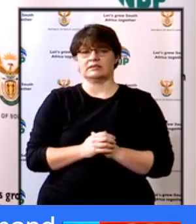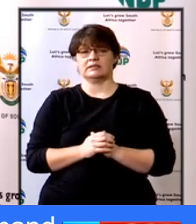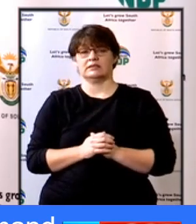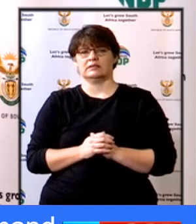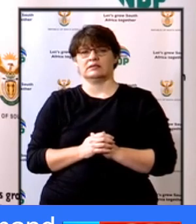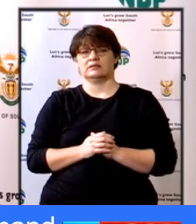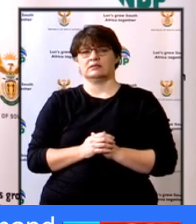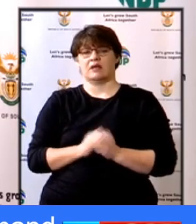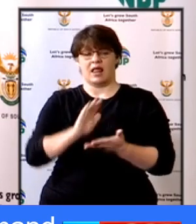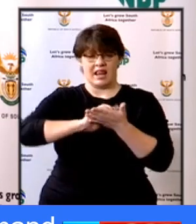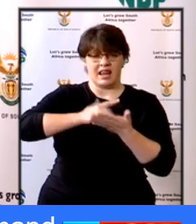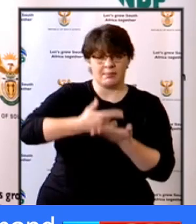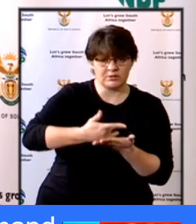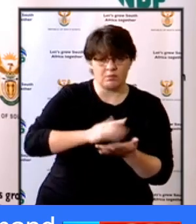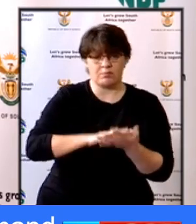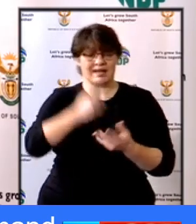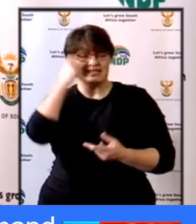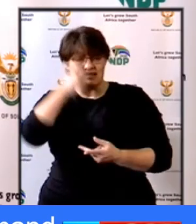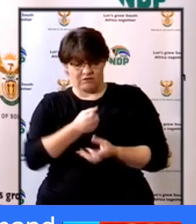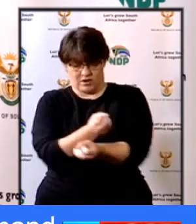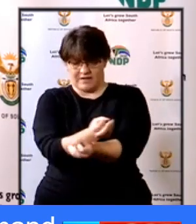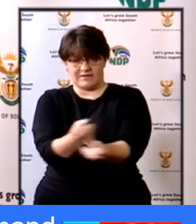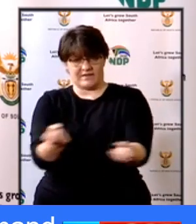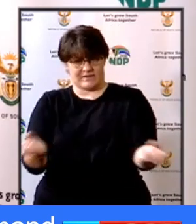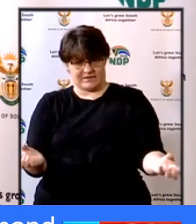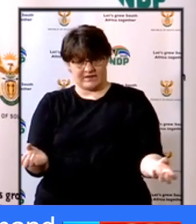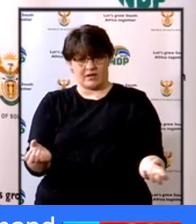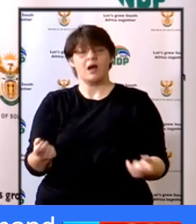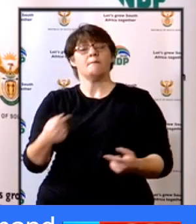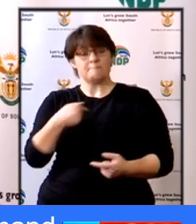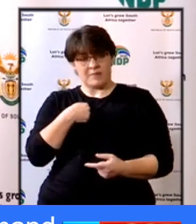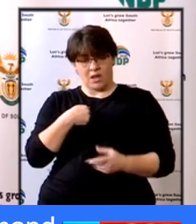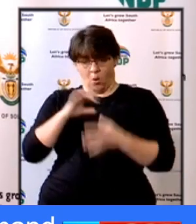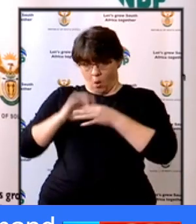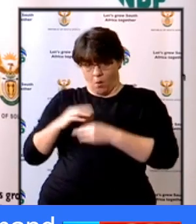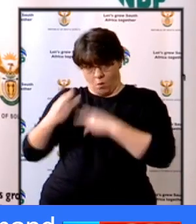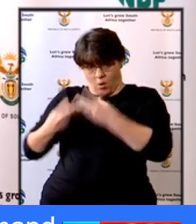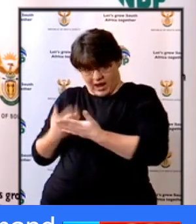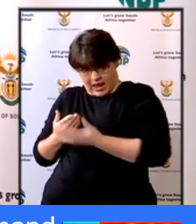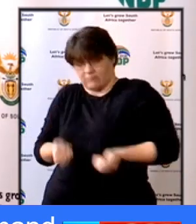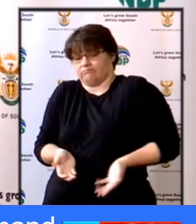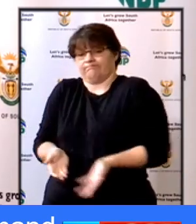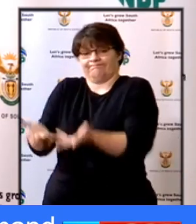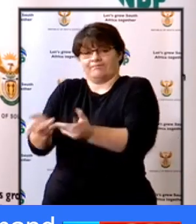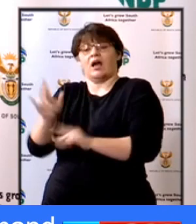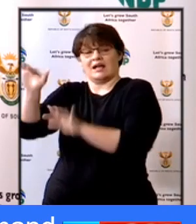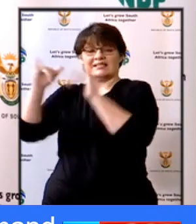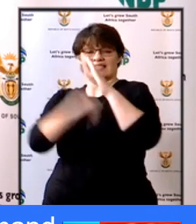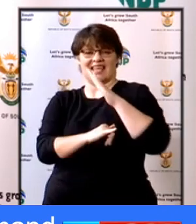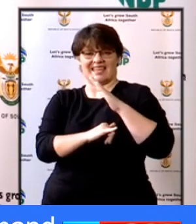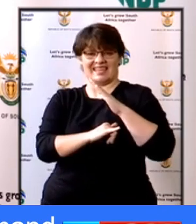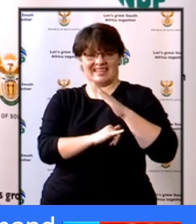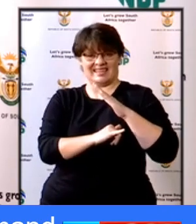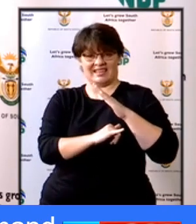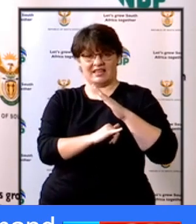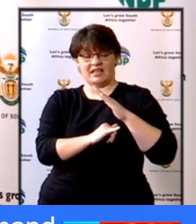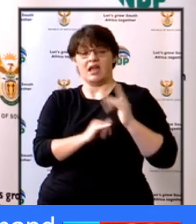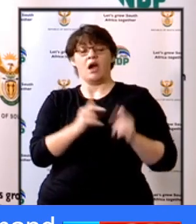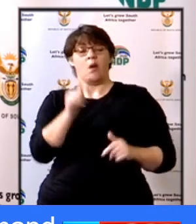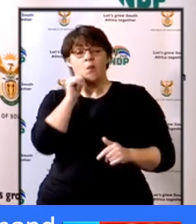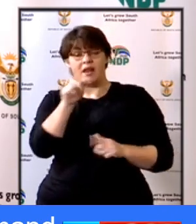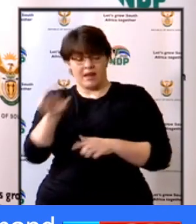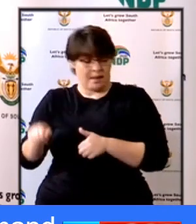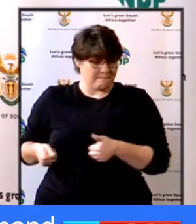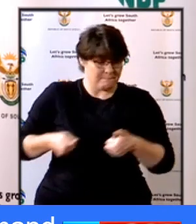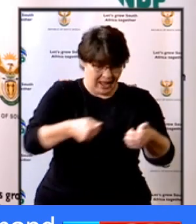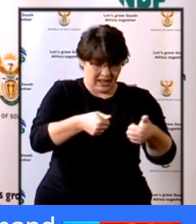make laptops and cell phones available to those who can work from home. And when workers return, everybody is